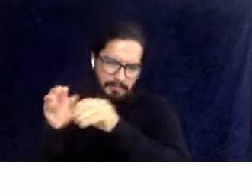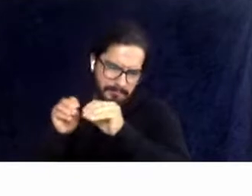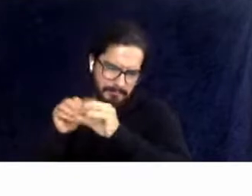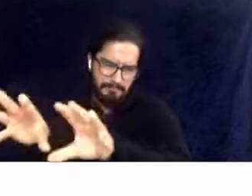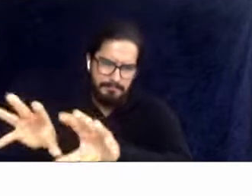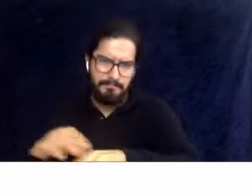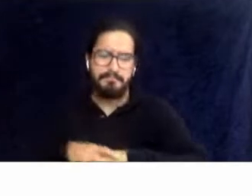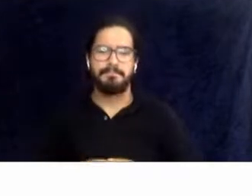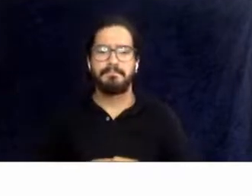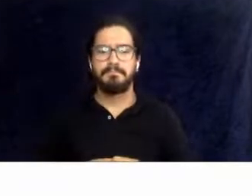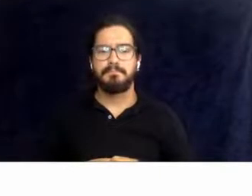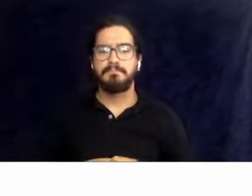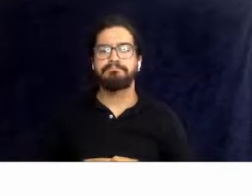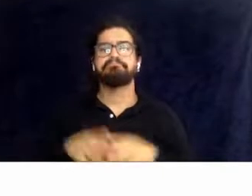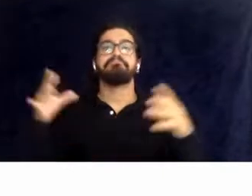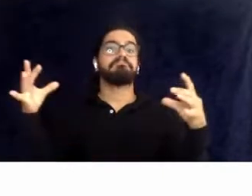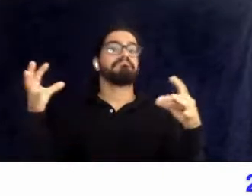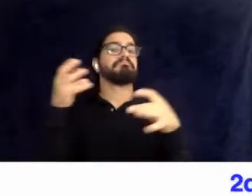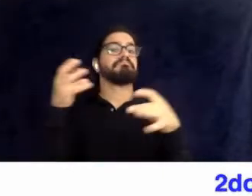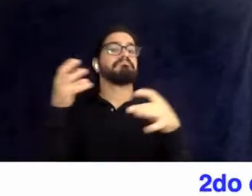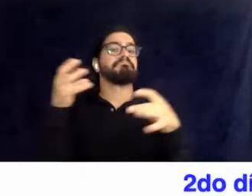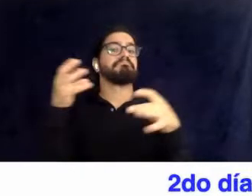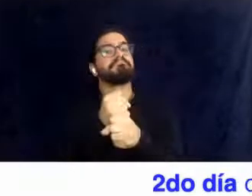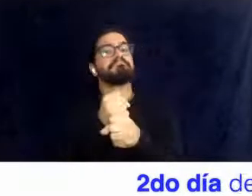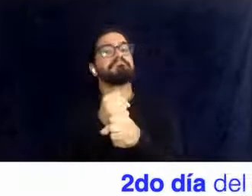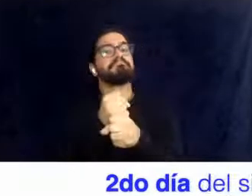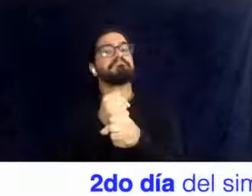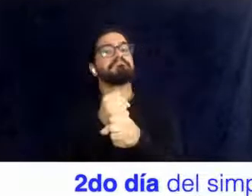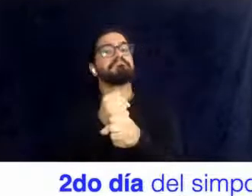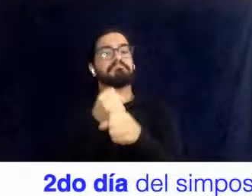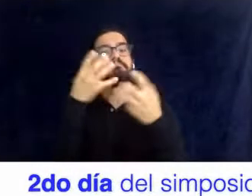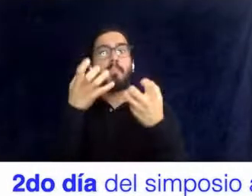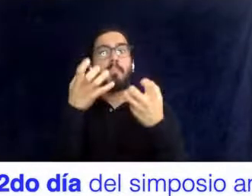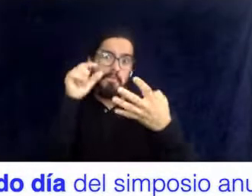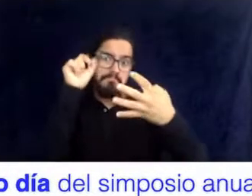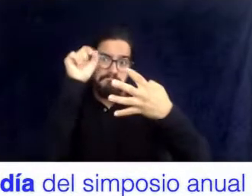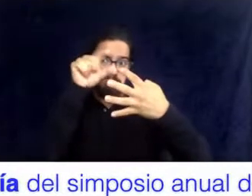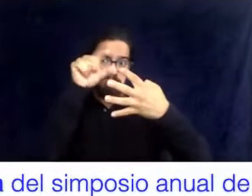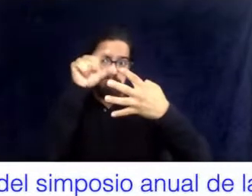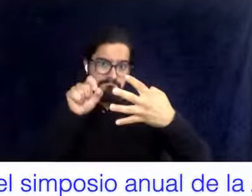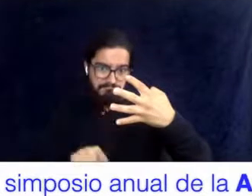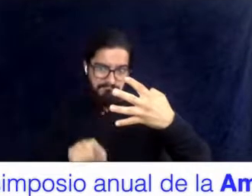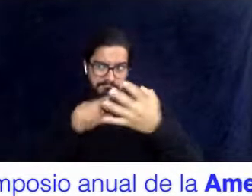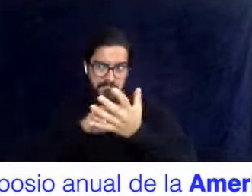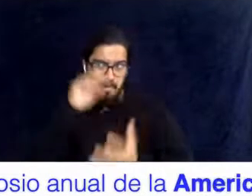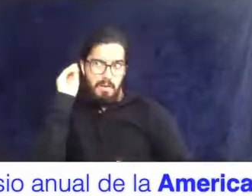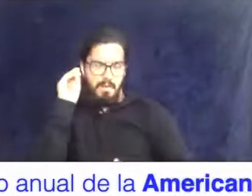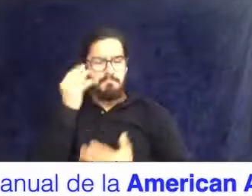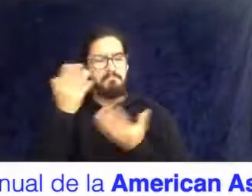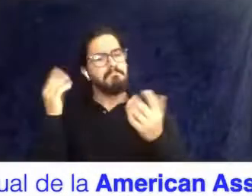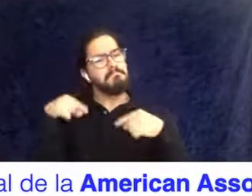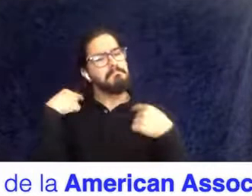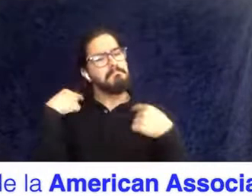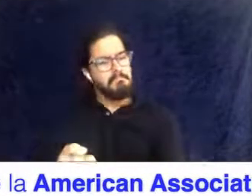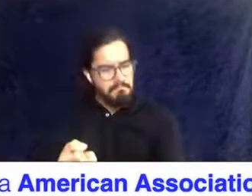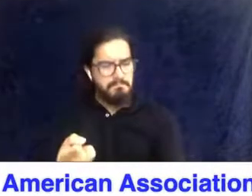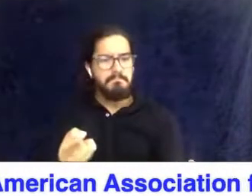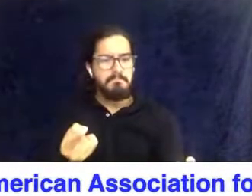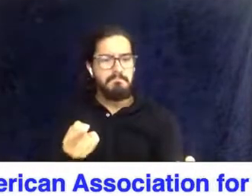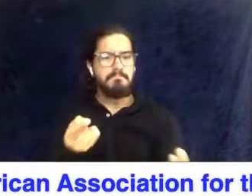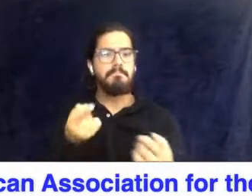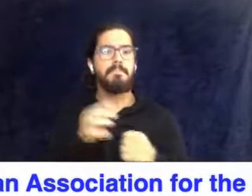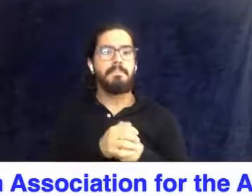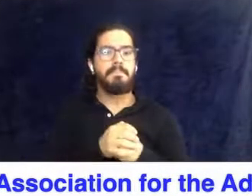In summarizing, I just want to look at some of the key lessons learned. We have learned through this pandemic that for sustainable